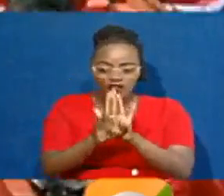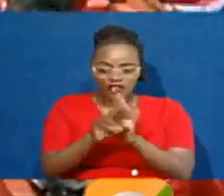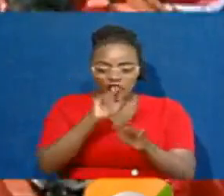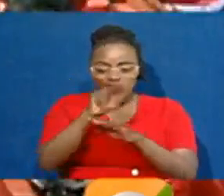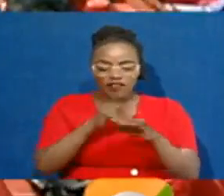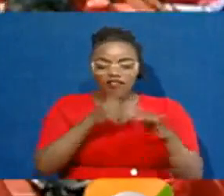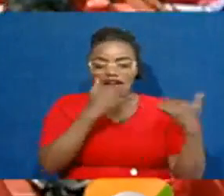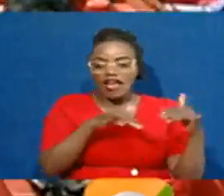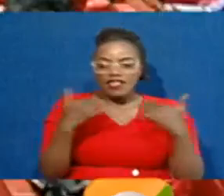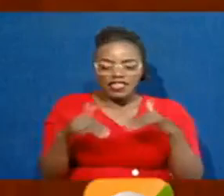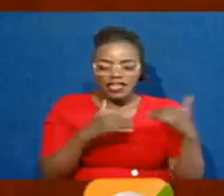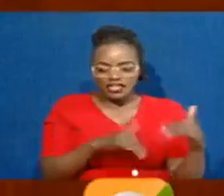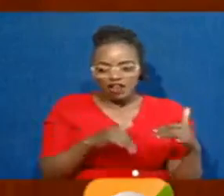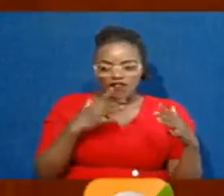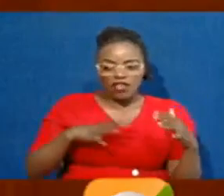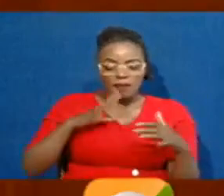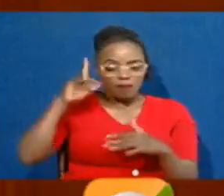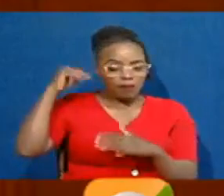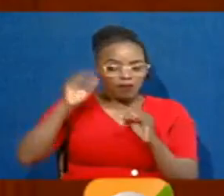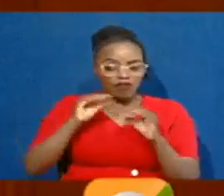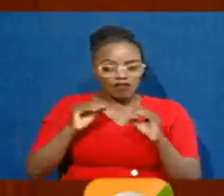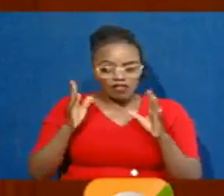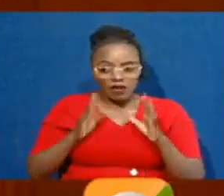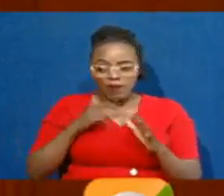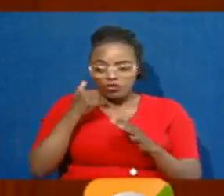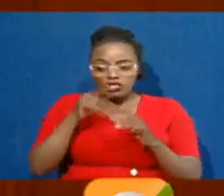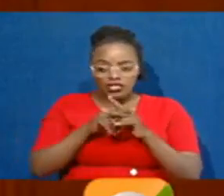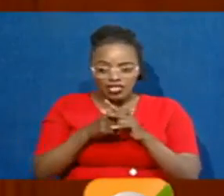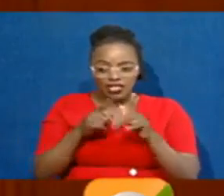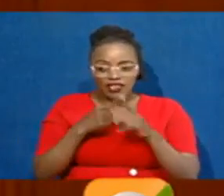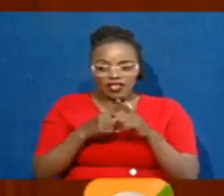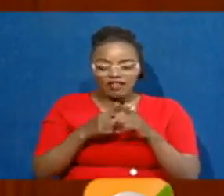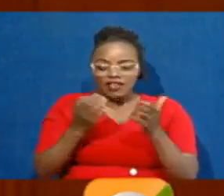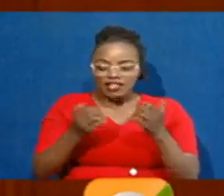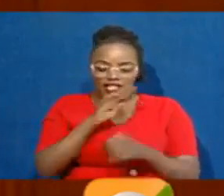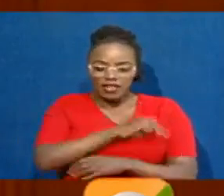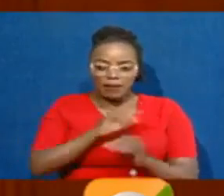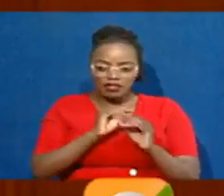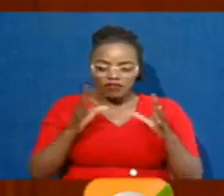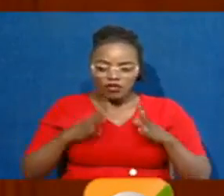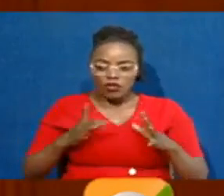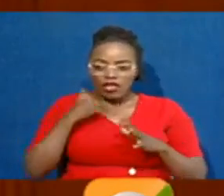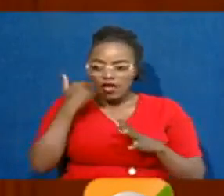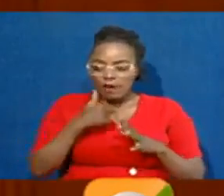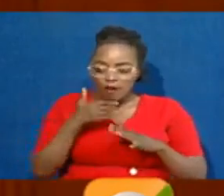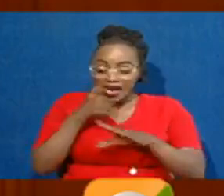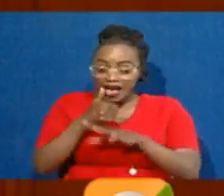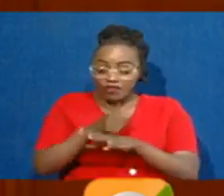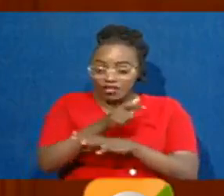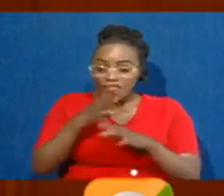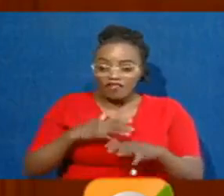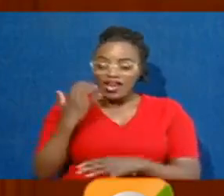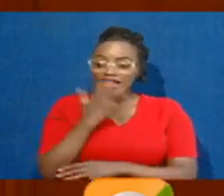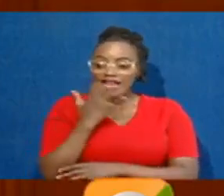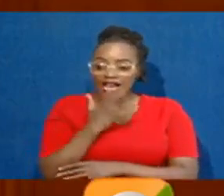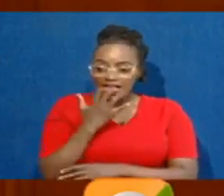as a theatre of the absurd. He who insults the jury deserves no mercy from the jury. His Excellency Rigathi